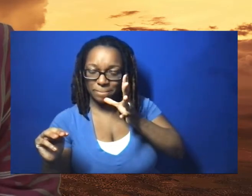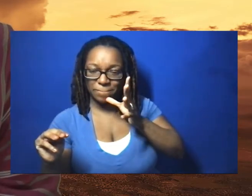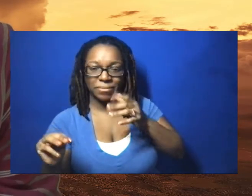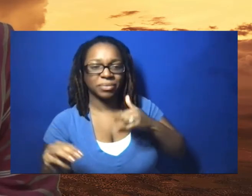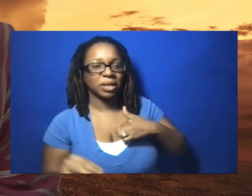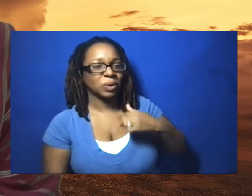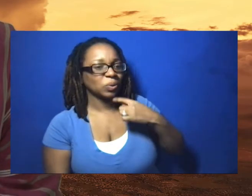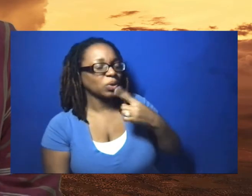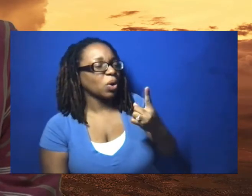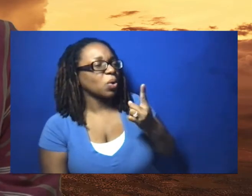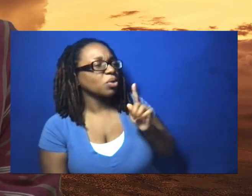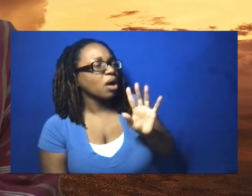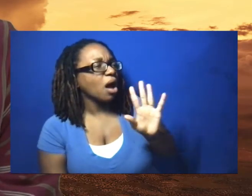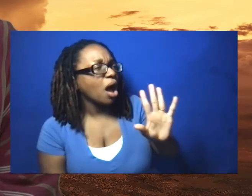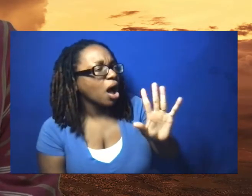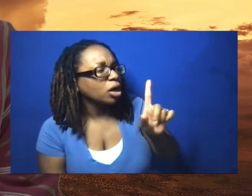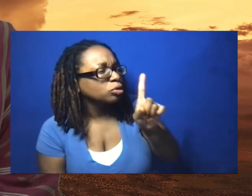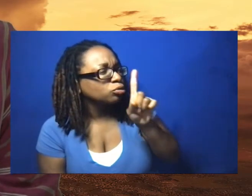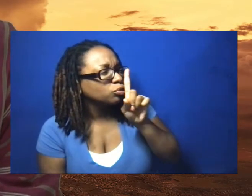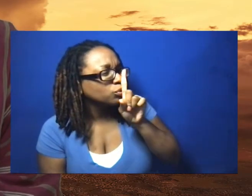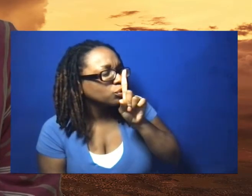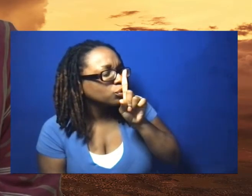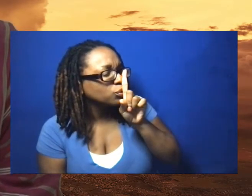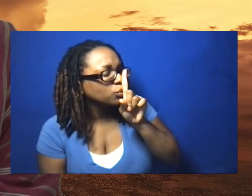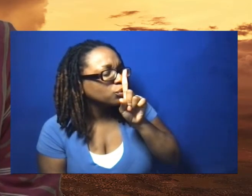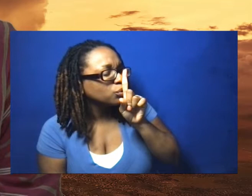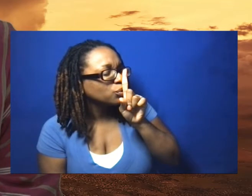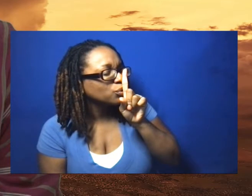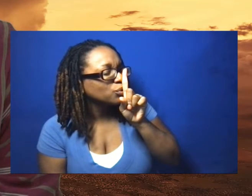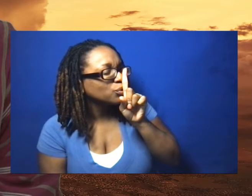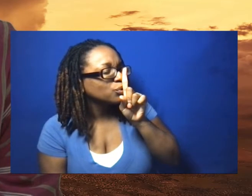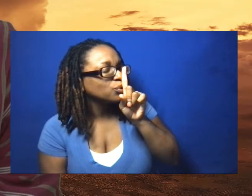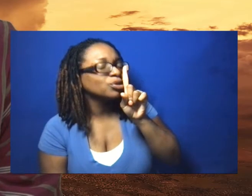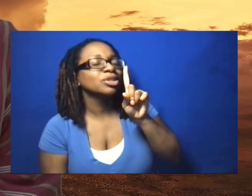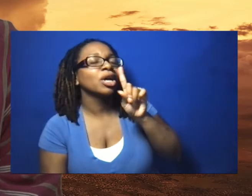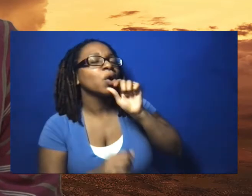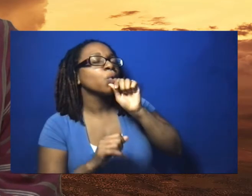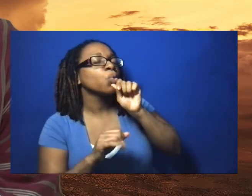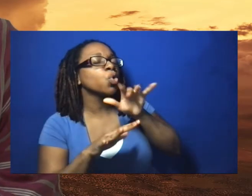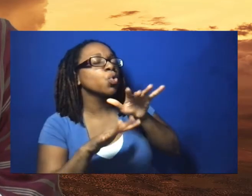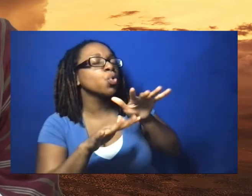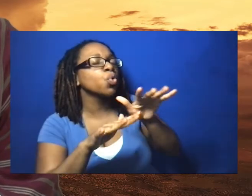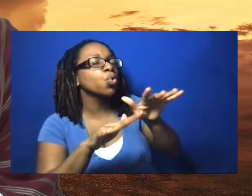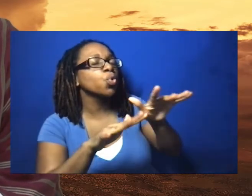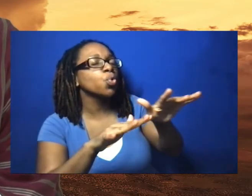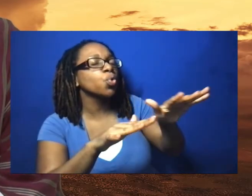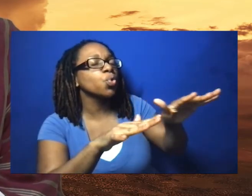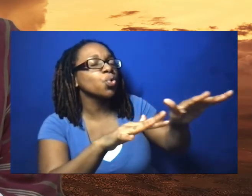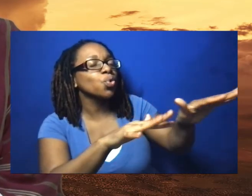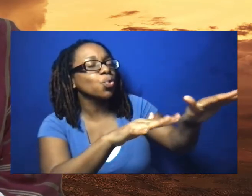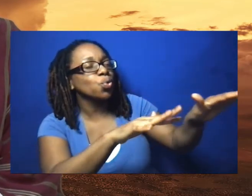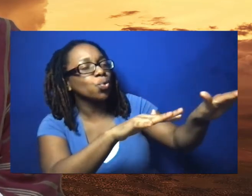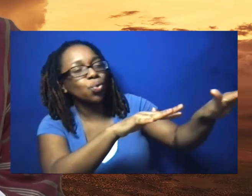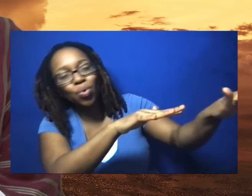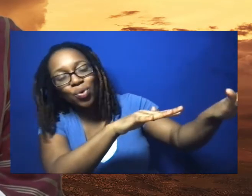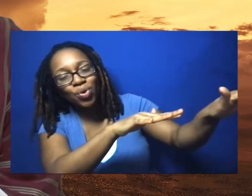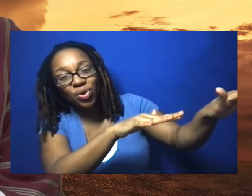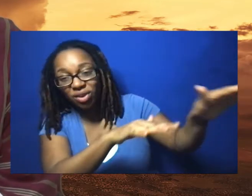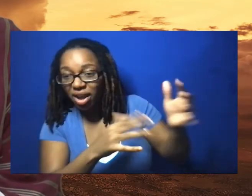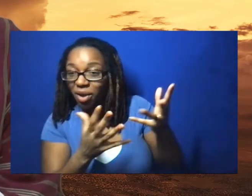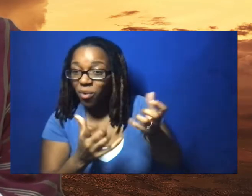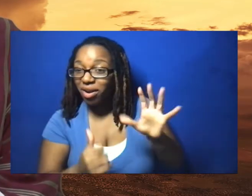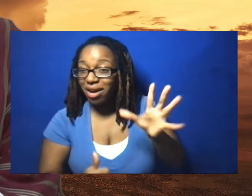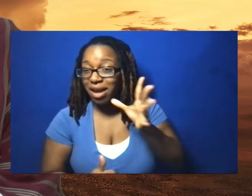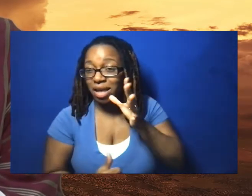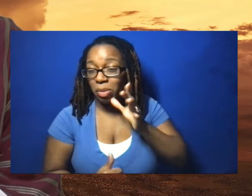shh, went the shutters on the windows. Mufunga wanted to impress his mother, opened